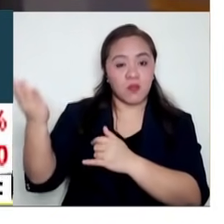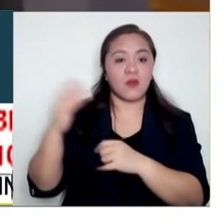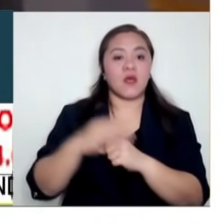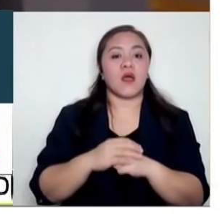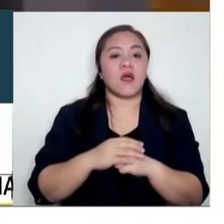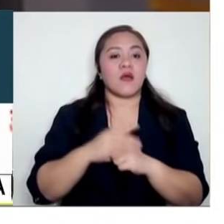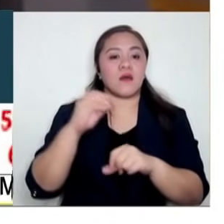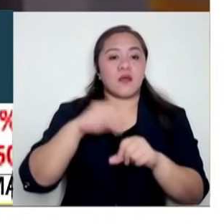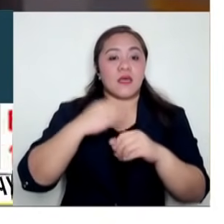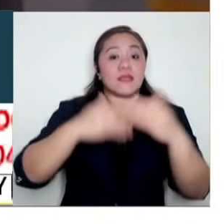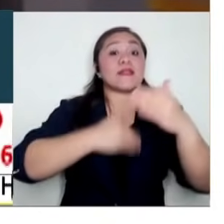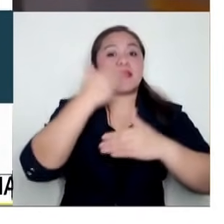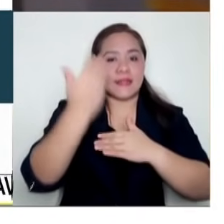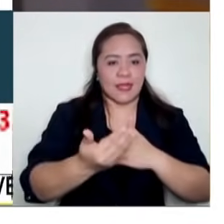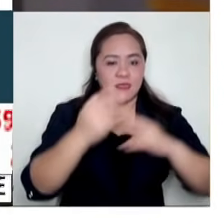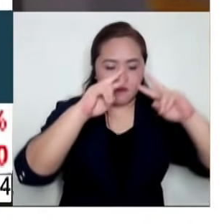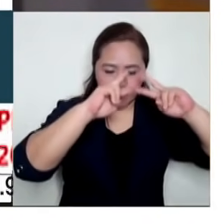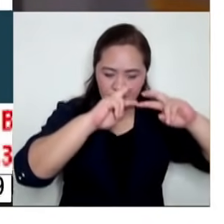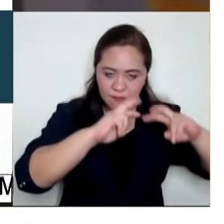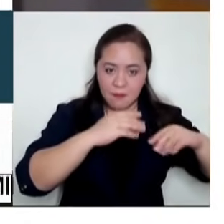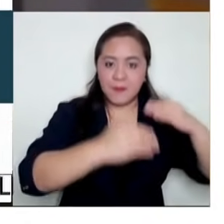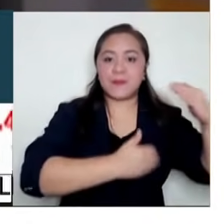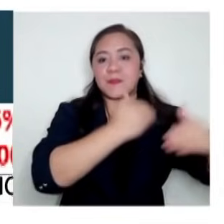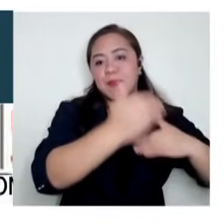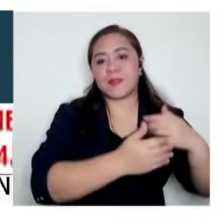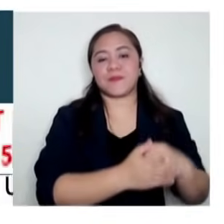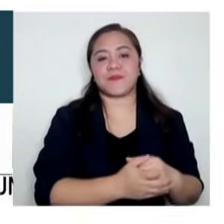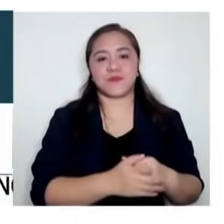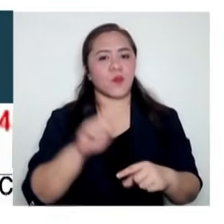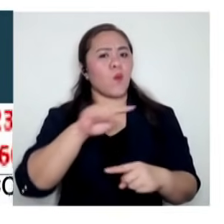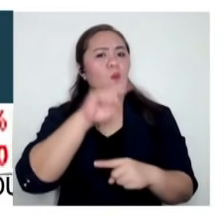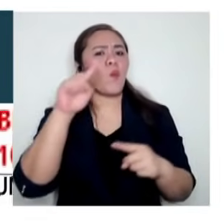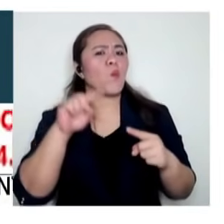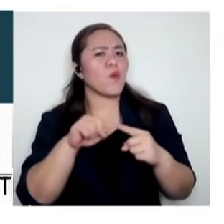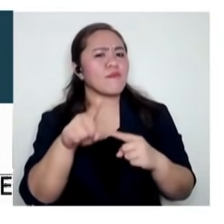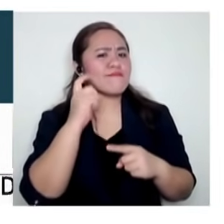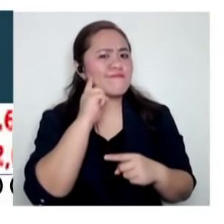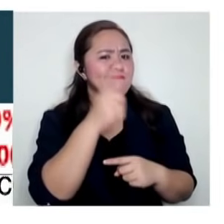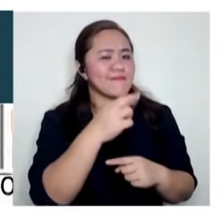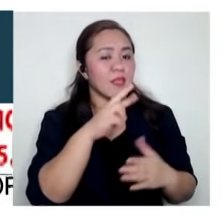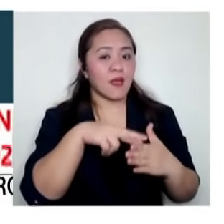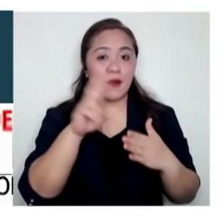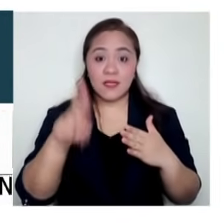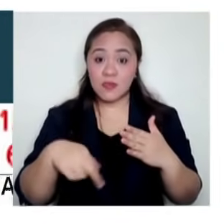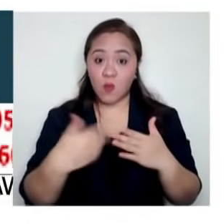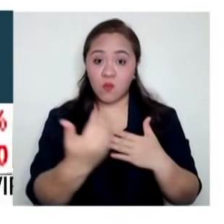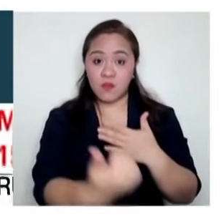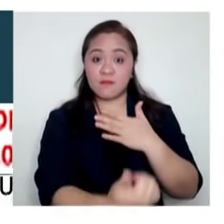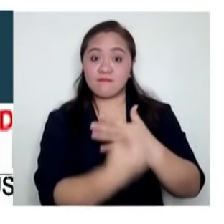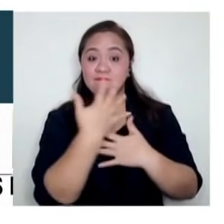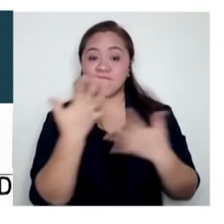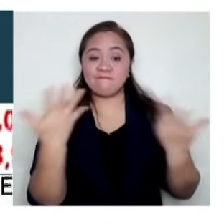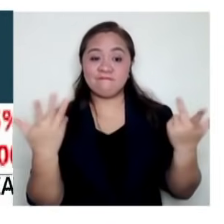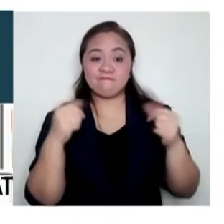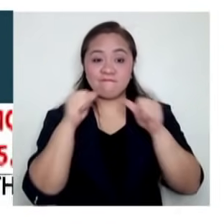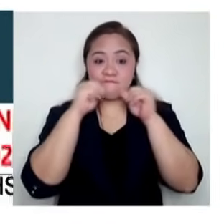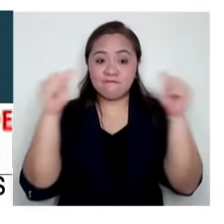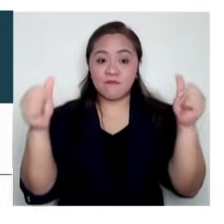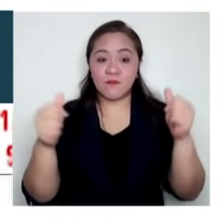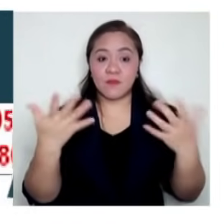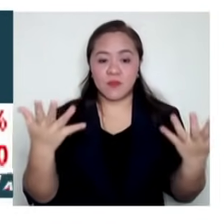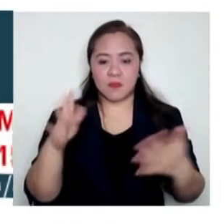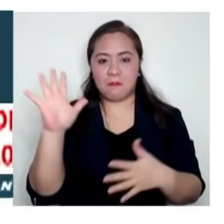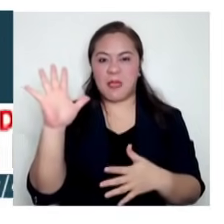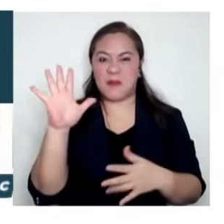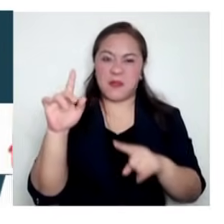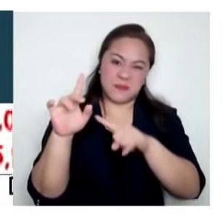our next sequencing process. And when do we know, when will we know the results? What's the turnaround time? Well, it's going to be 5 to 6